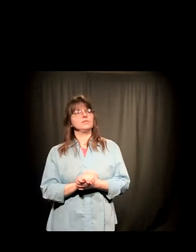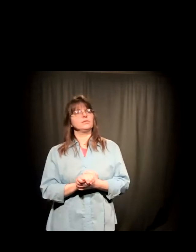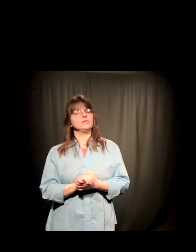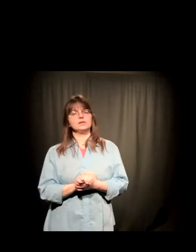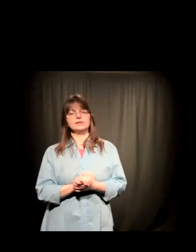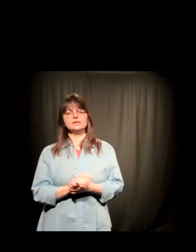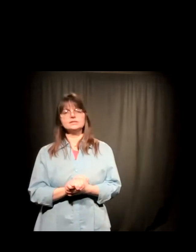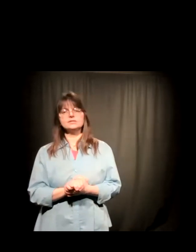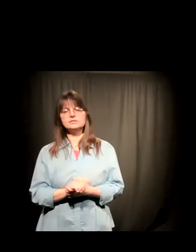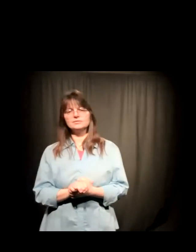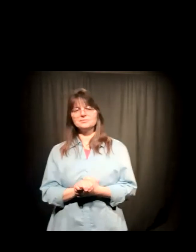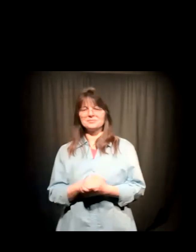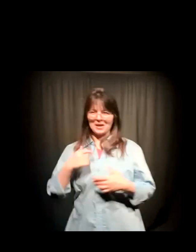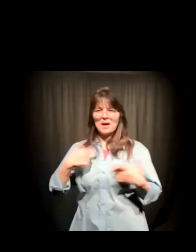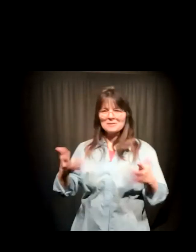And I'll end there.